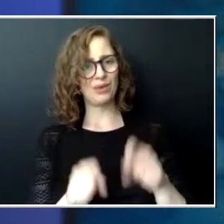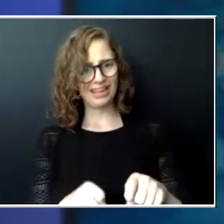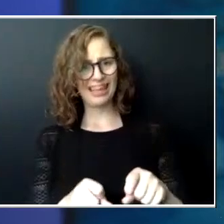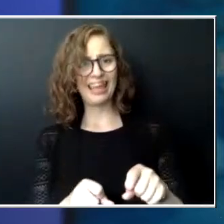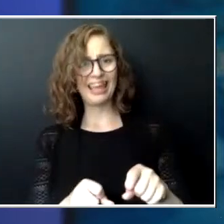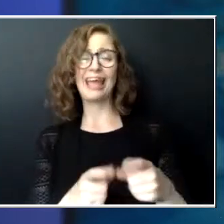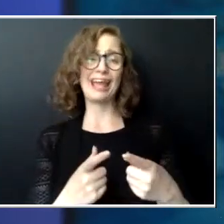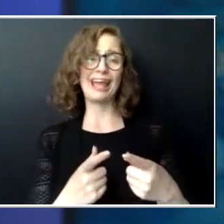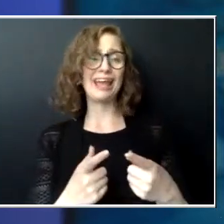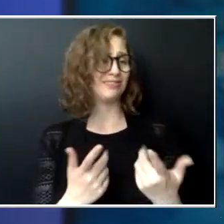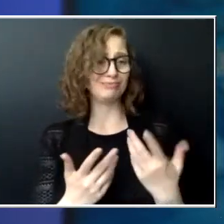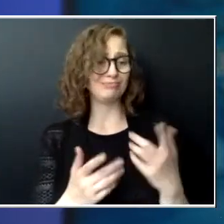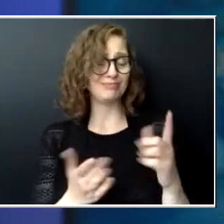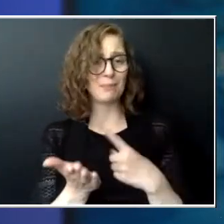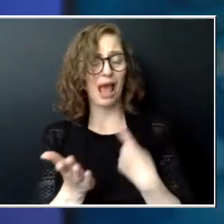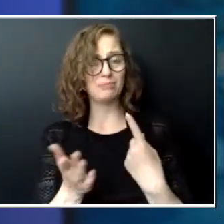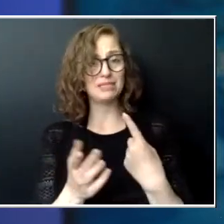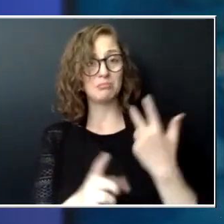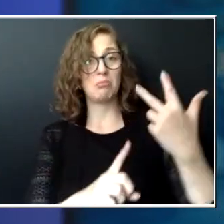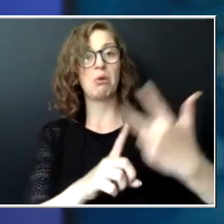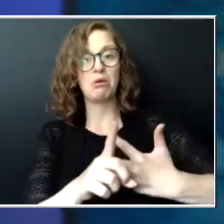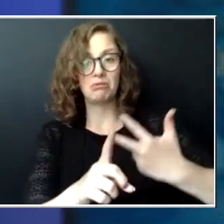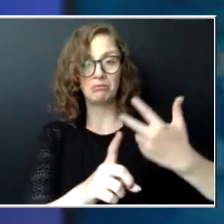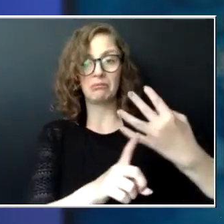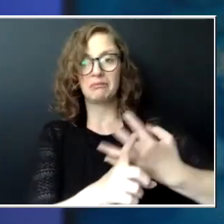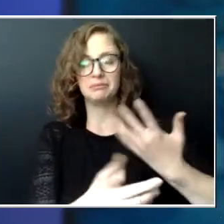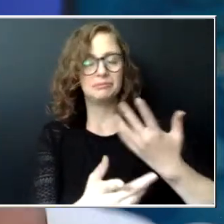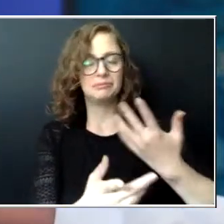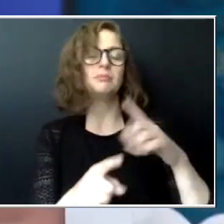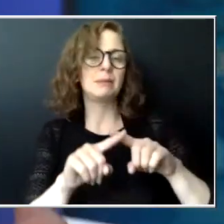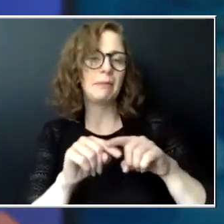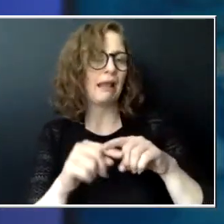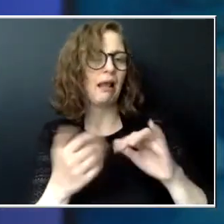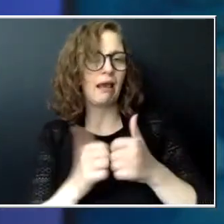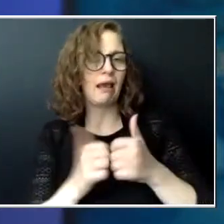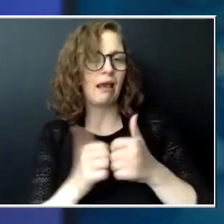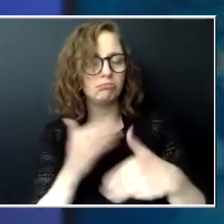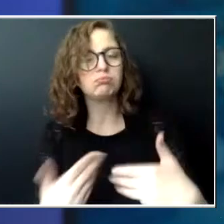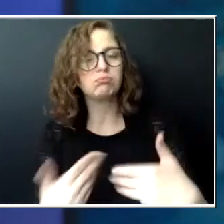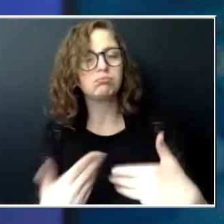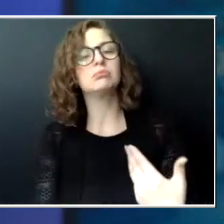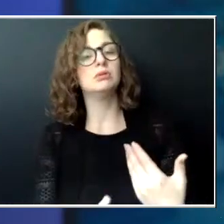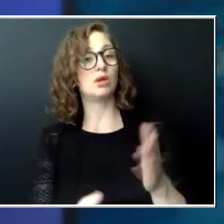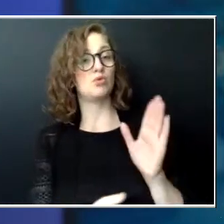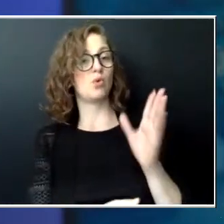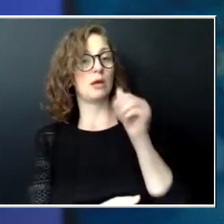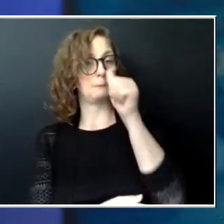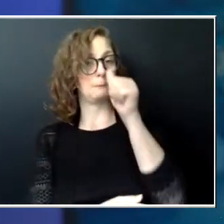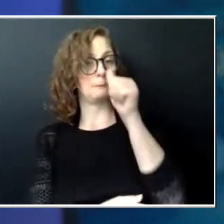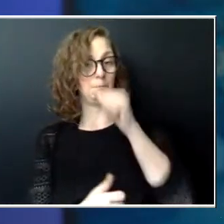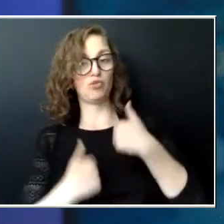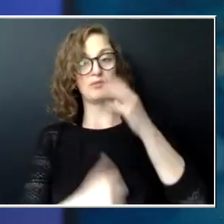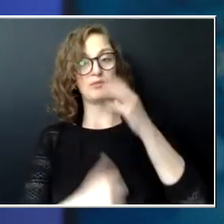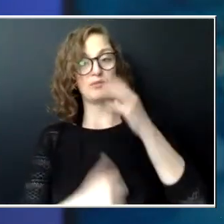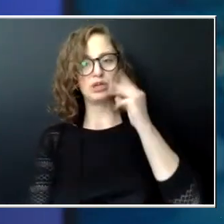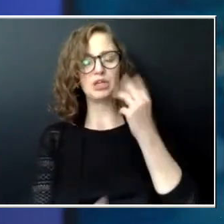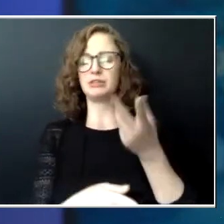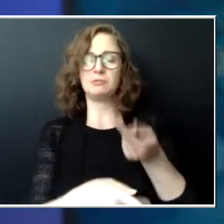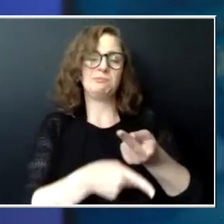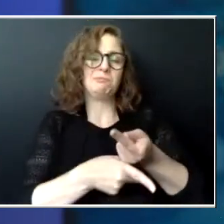going. Sure. So survivorship is now for you like just taking care of your regular health, right?